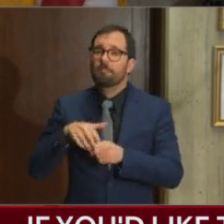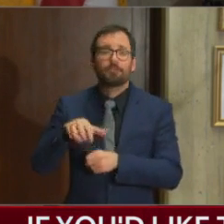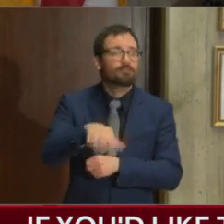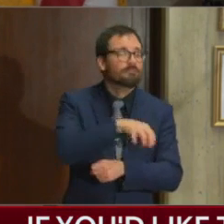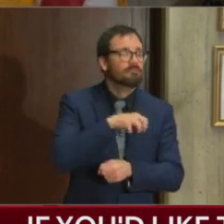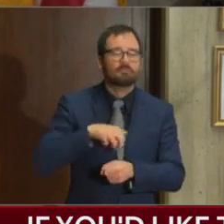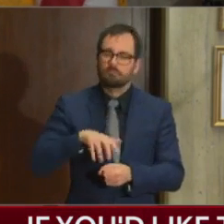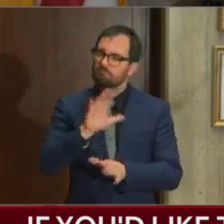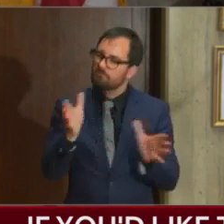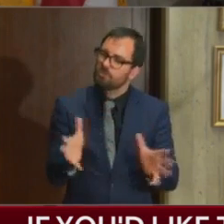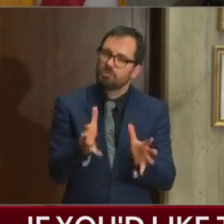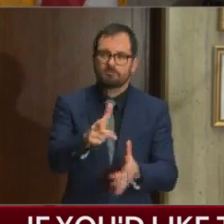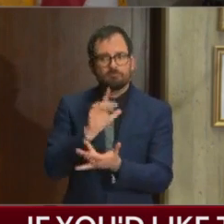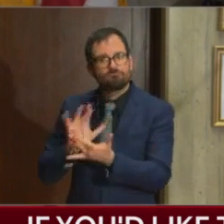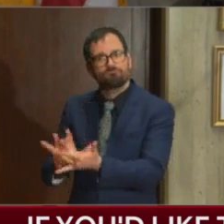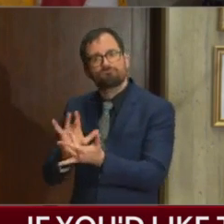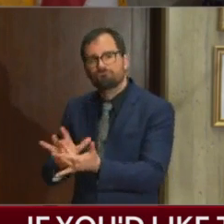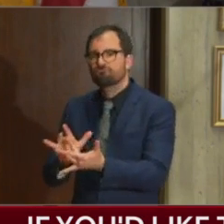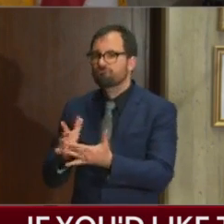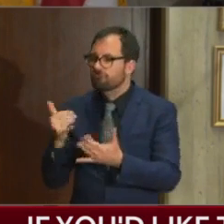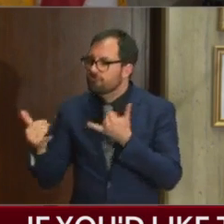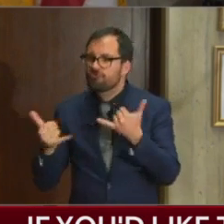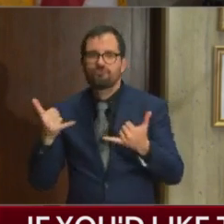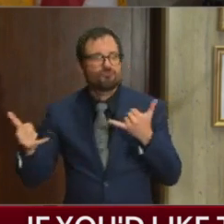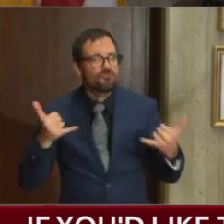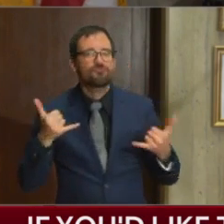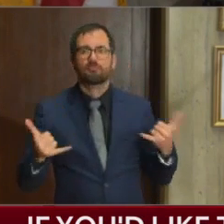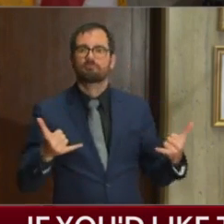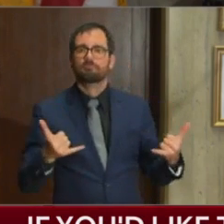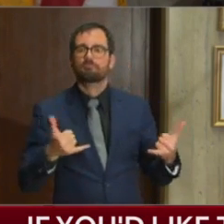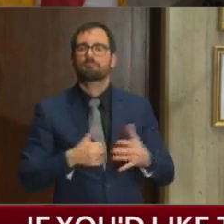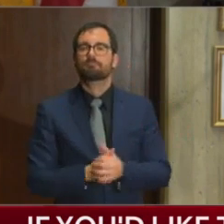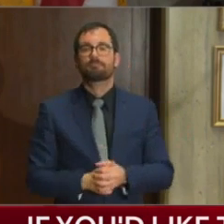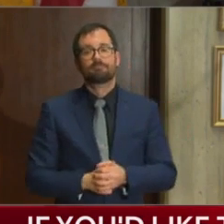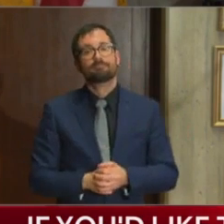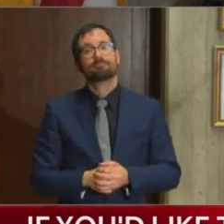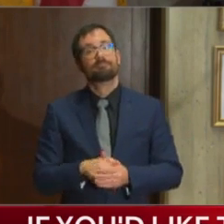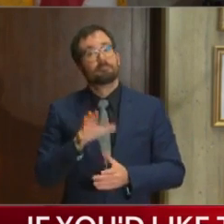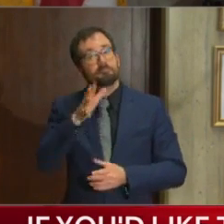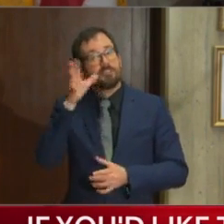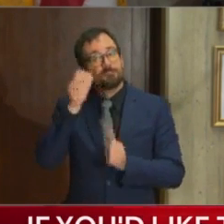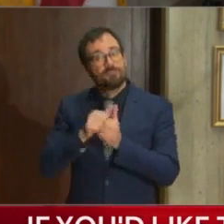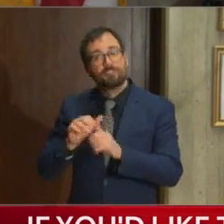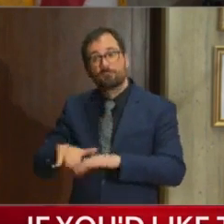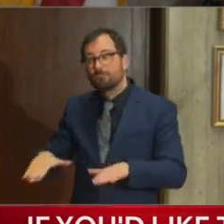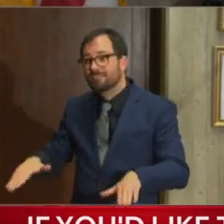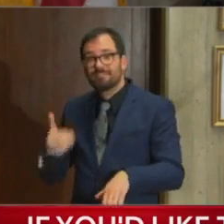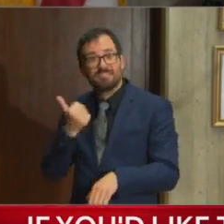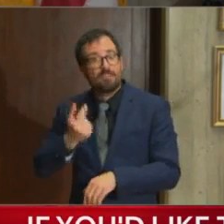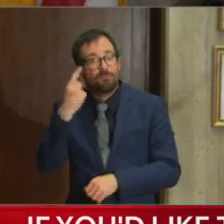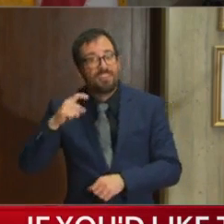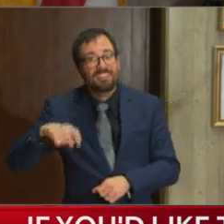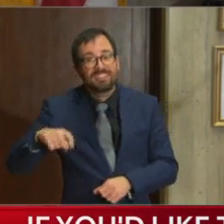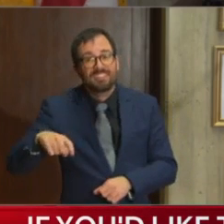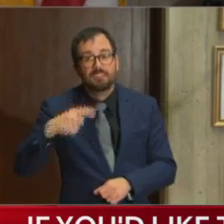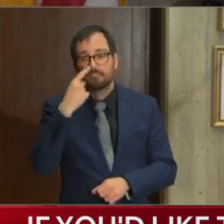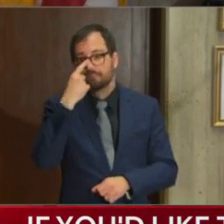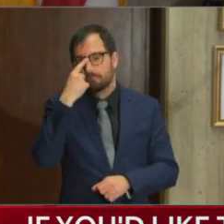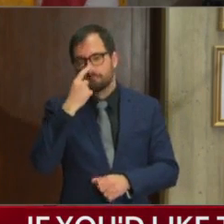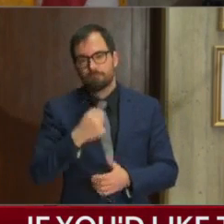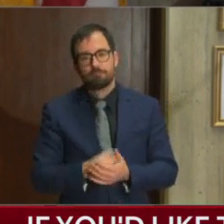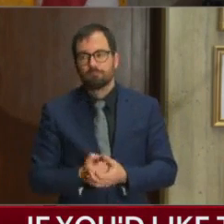with children, to anyone who could use a word of support or a connection to a resource. By phone calls,